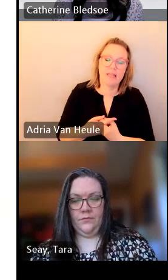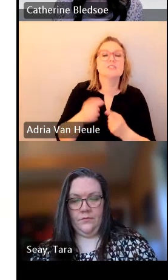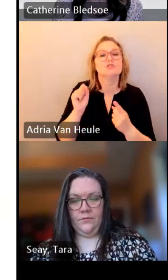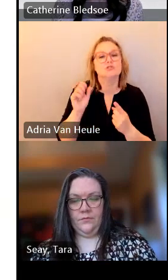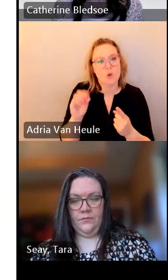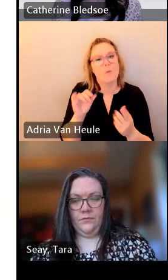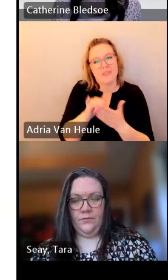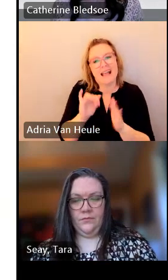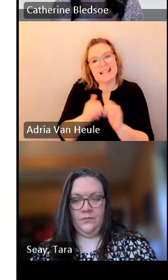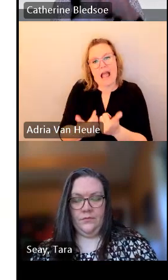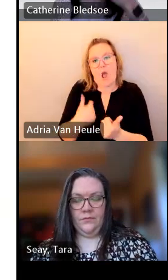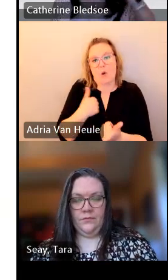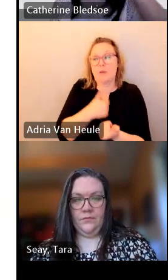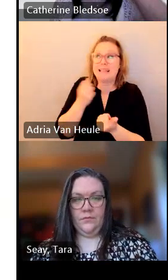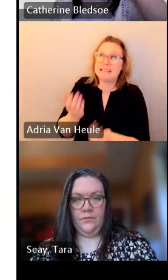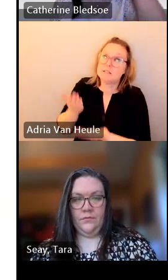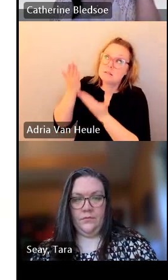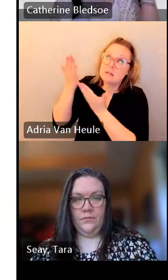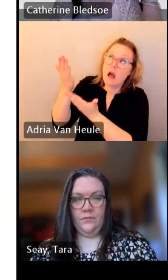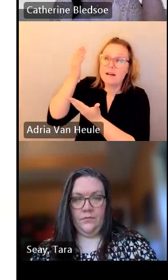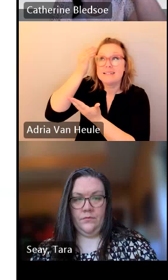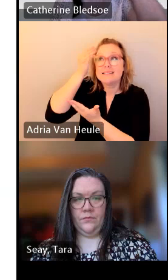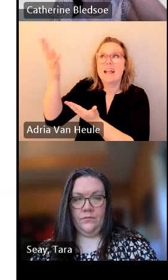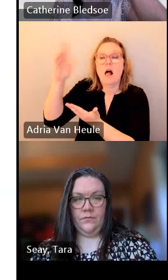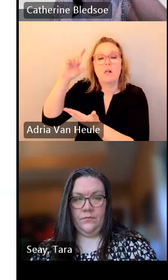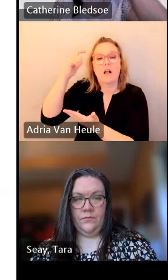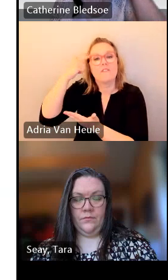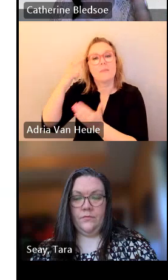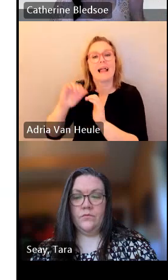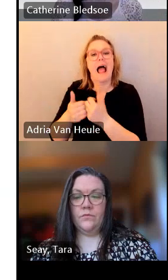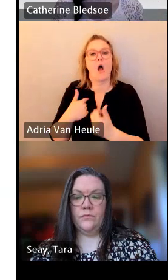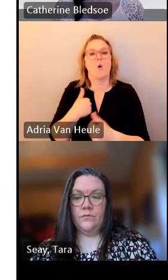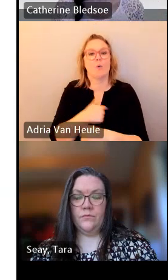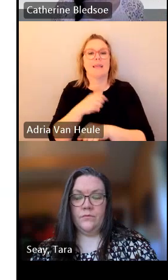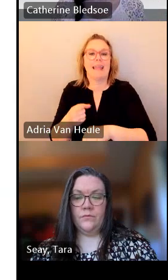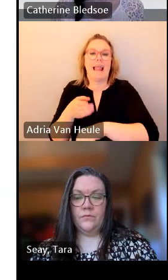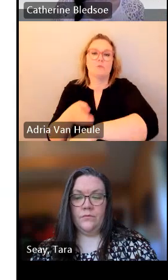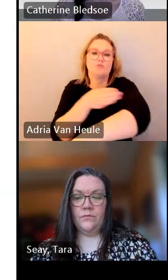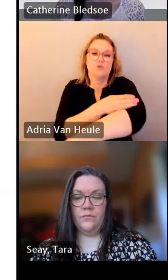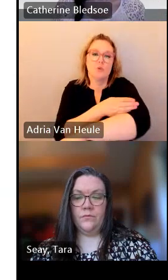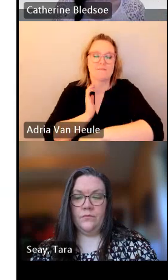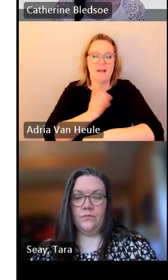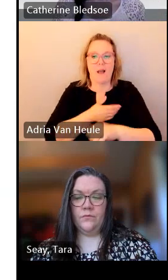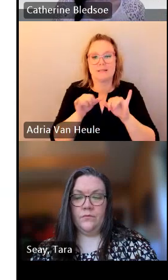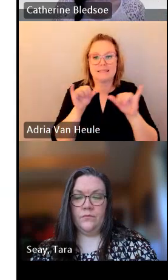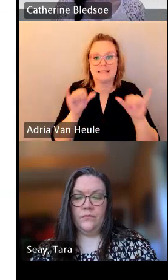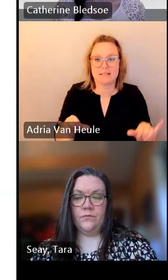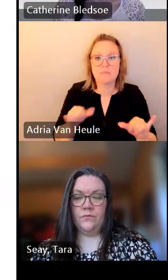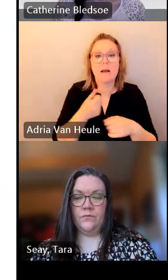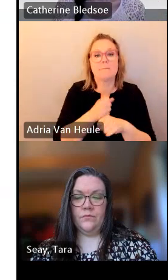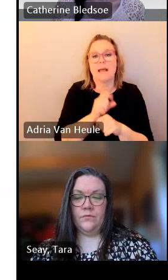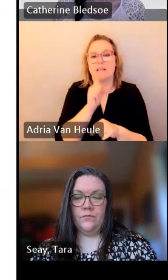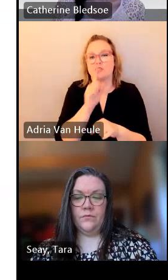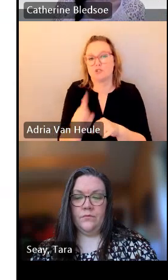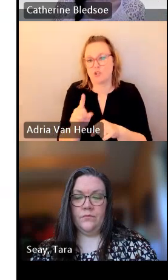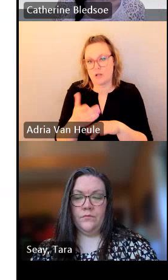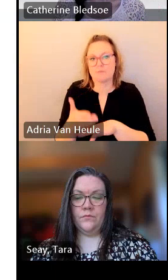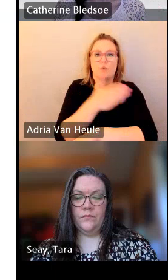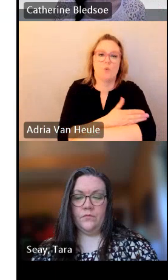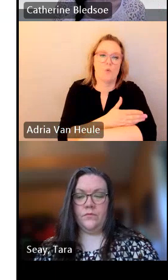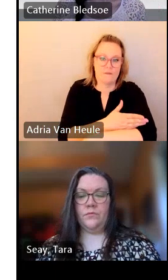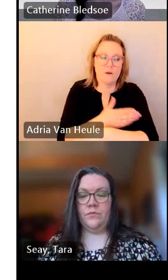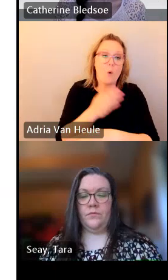just for us to look at the data to say, how can we improve the system to make sure it works better for everybody? And if we need to provide better support to districts in